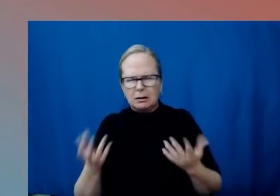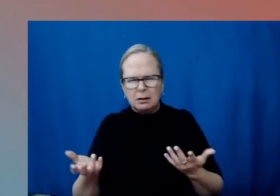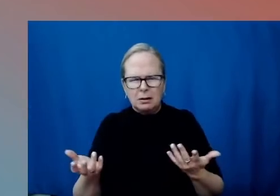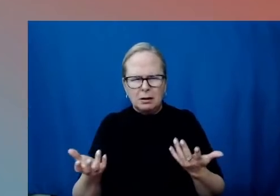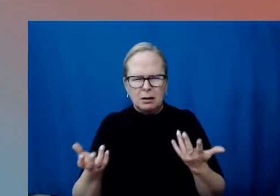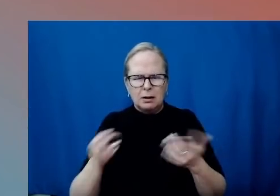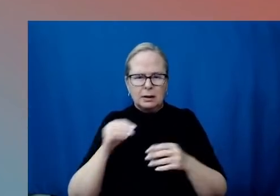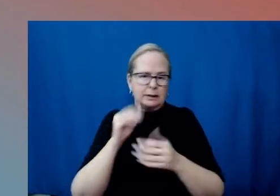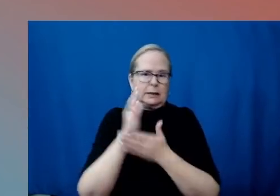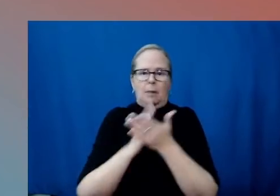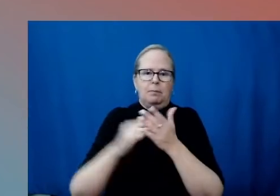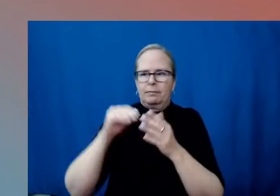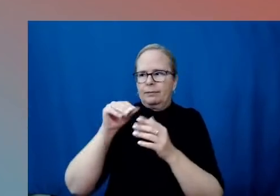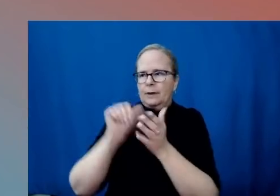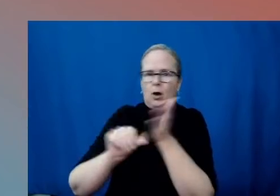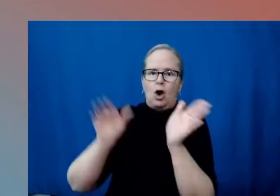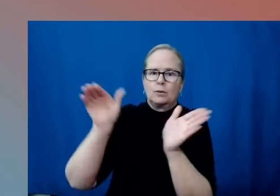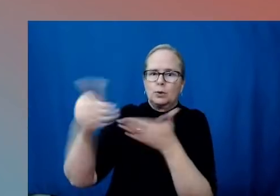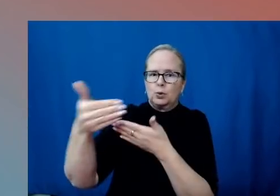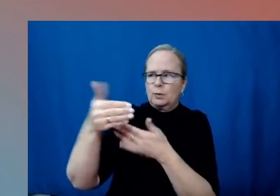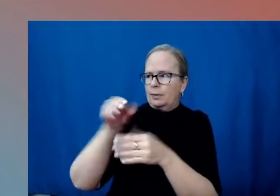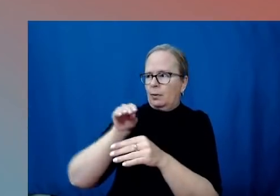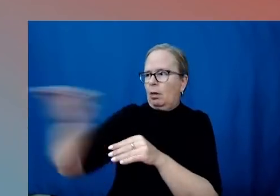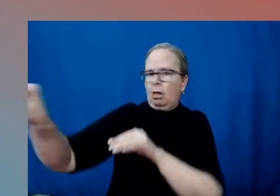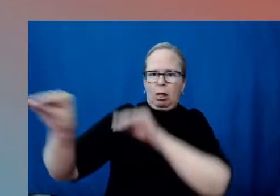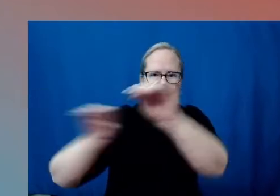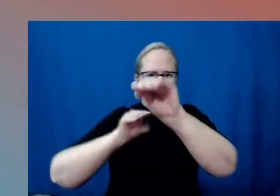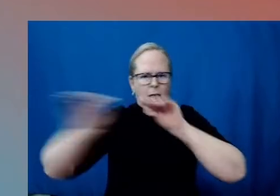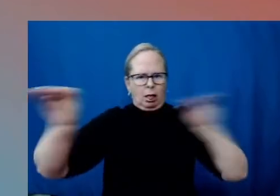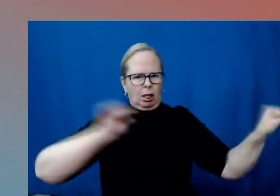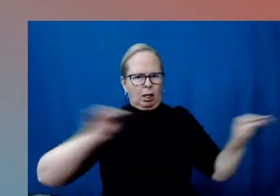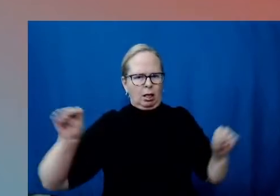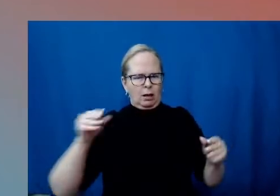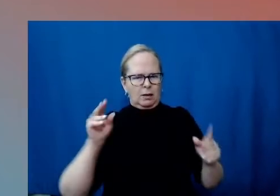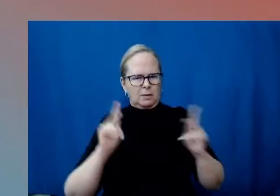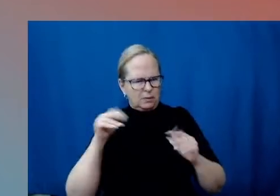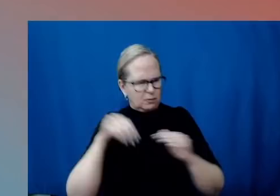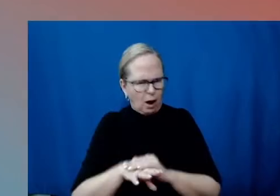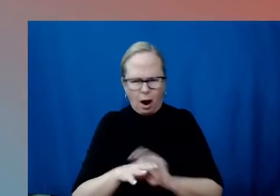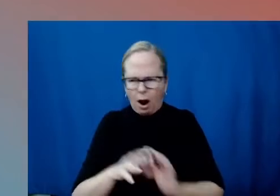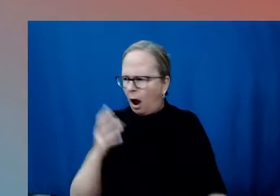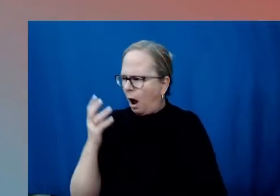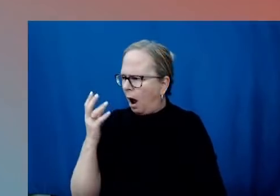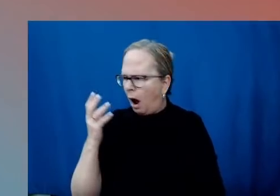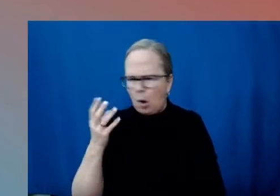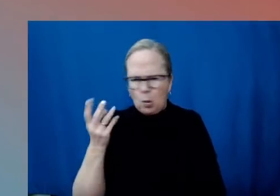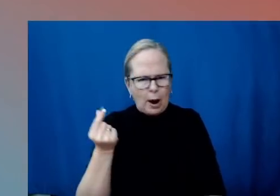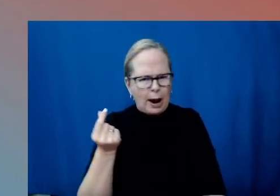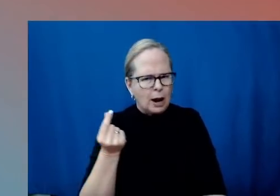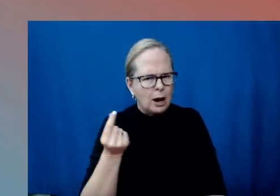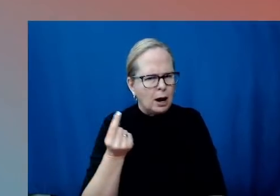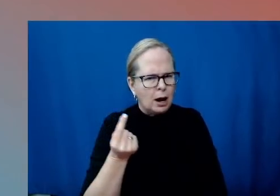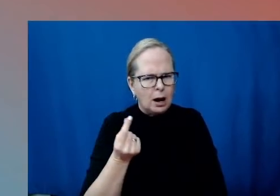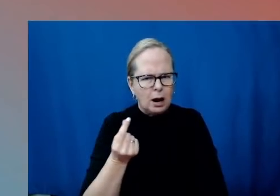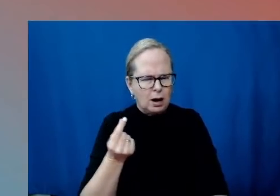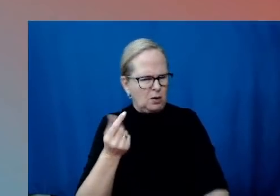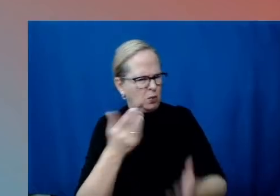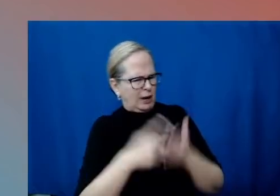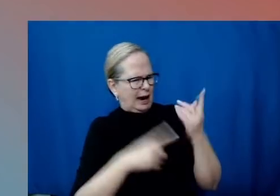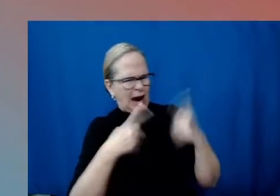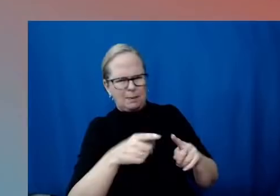are very frustrated and shocked when they see their loved ones are in these kind of scenarios, and routine kind of care